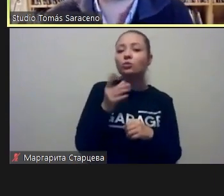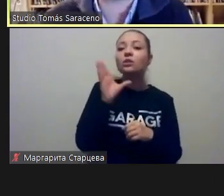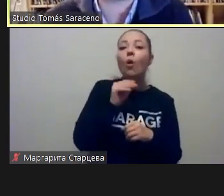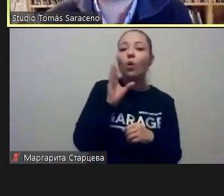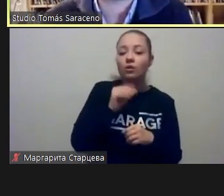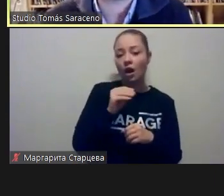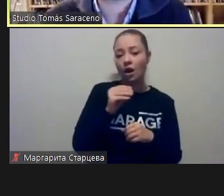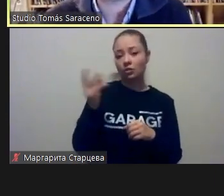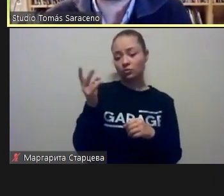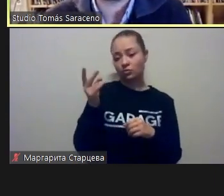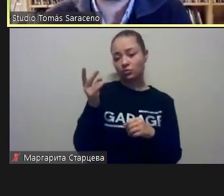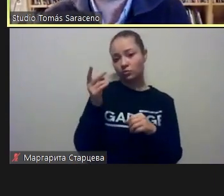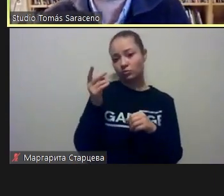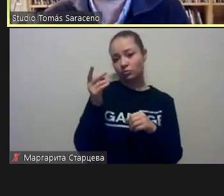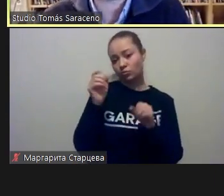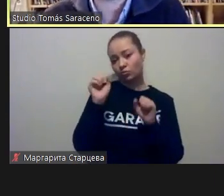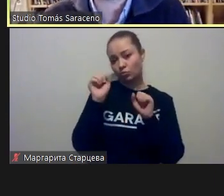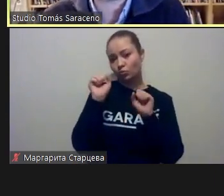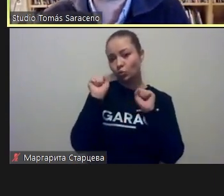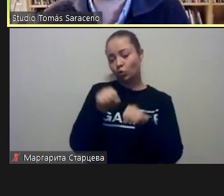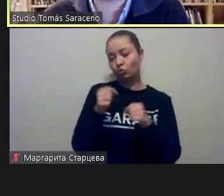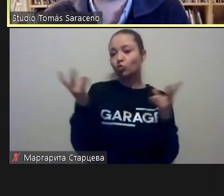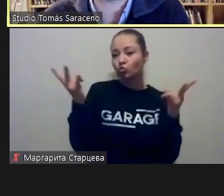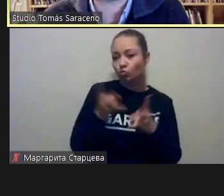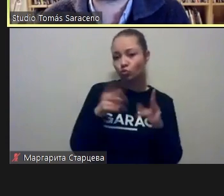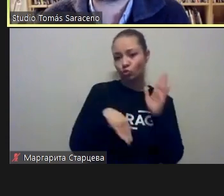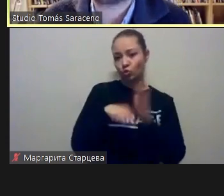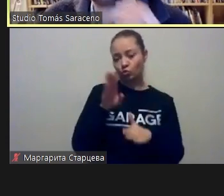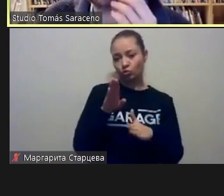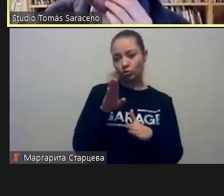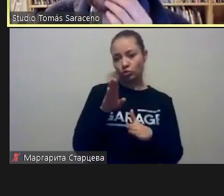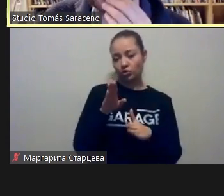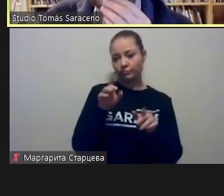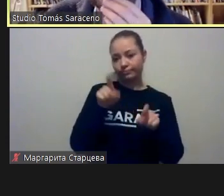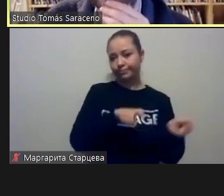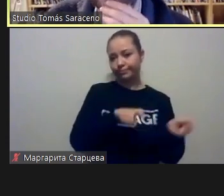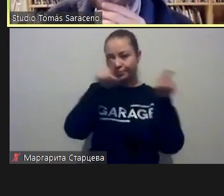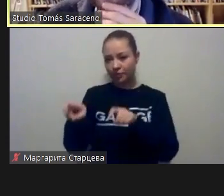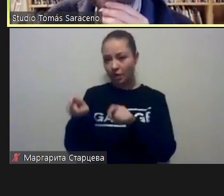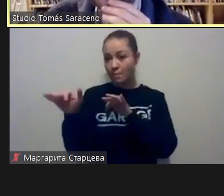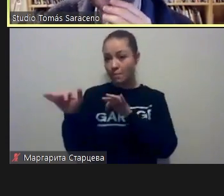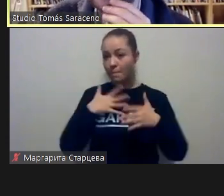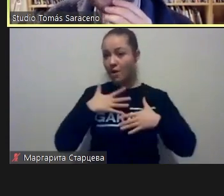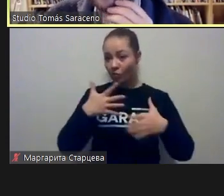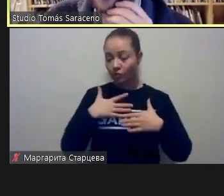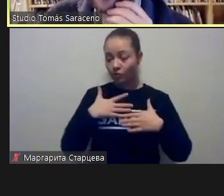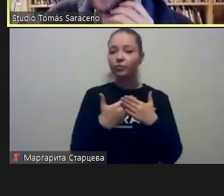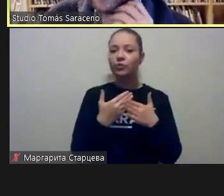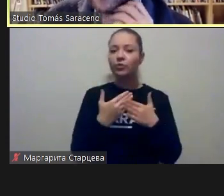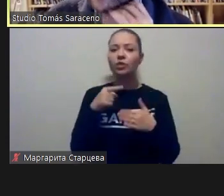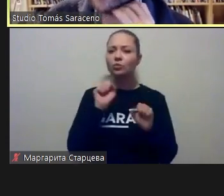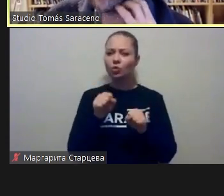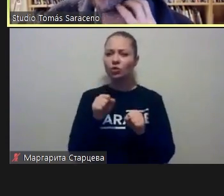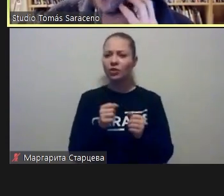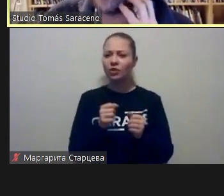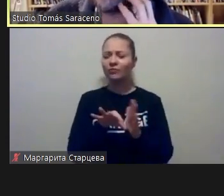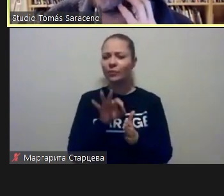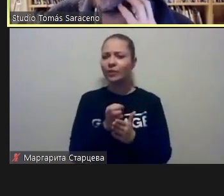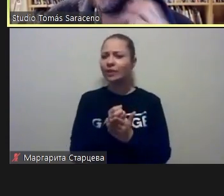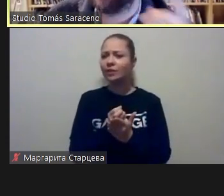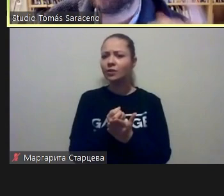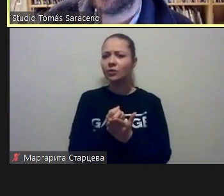Moscow, Russia. Now, you can see here, you got different type of sculpture. This means if you have the silver transparent, it's able to